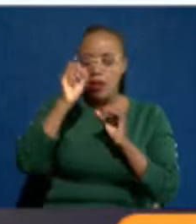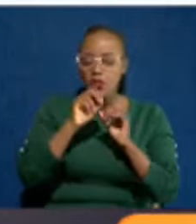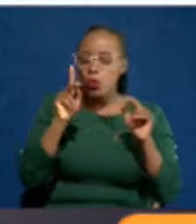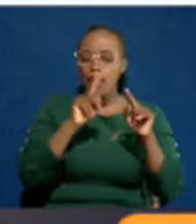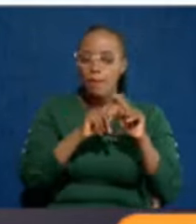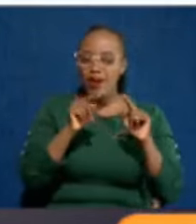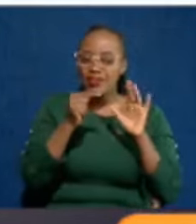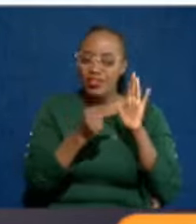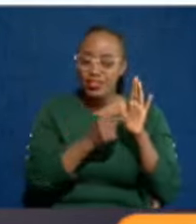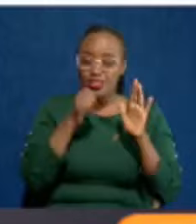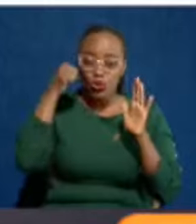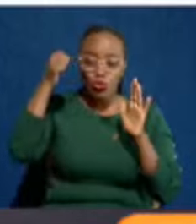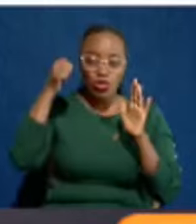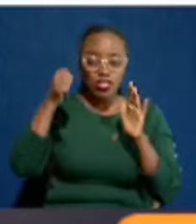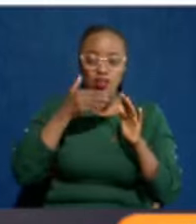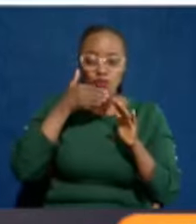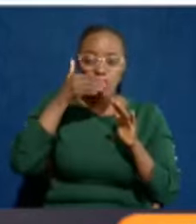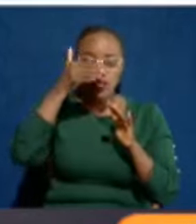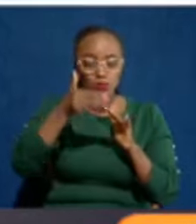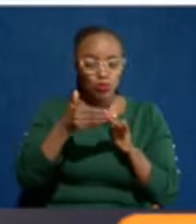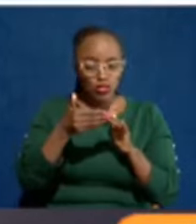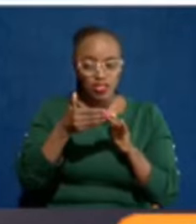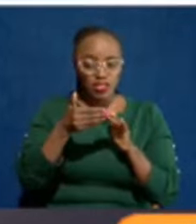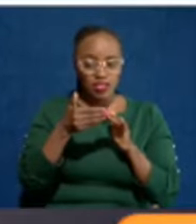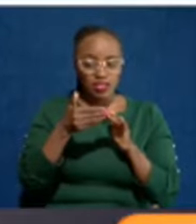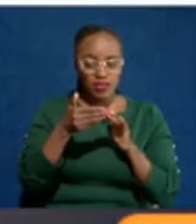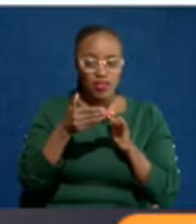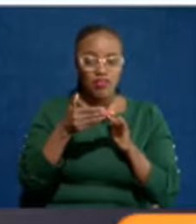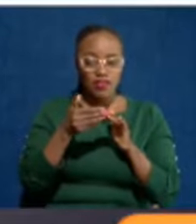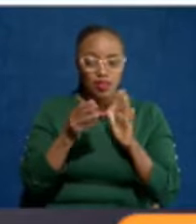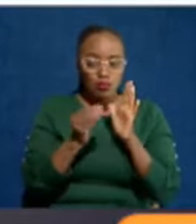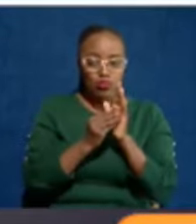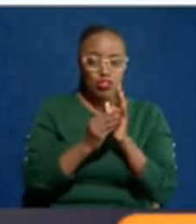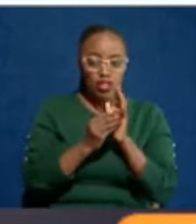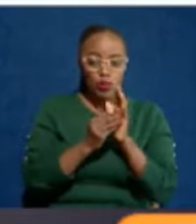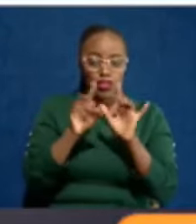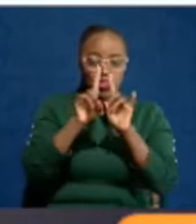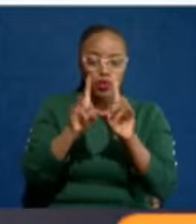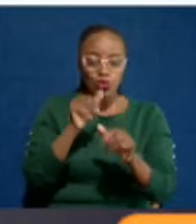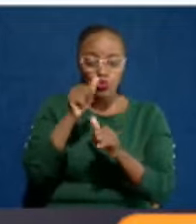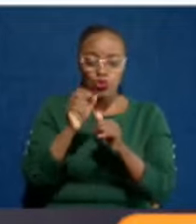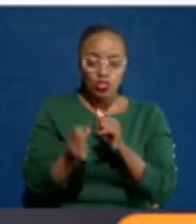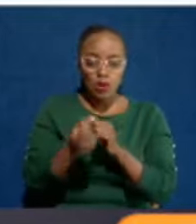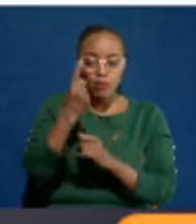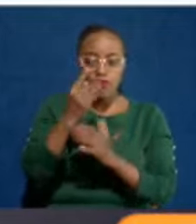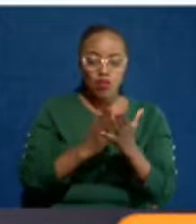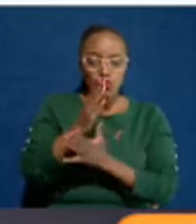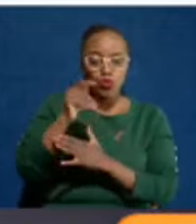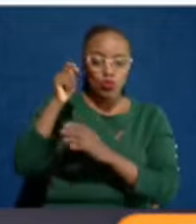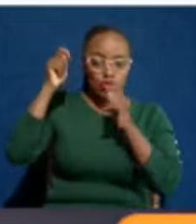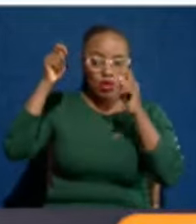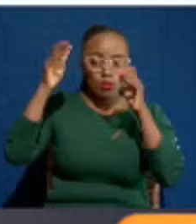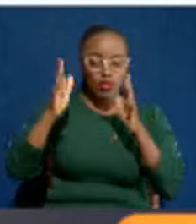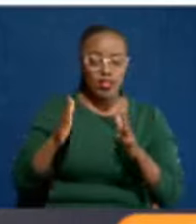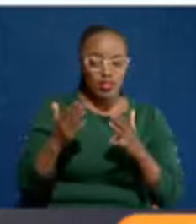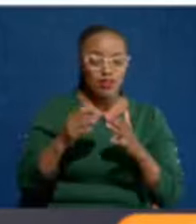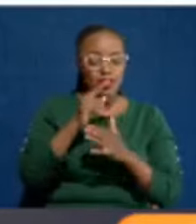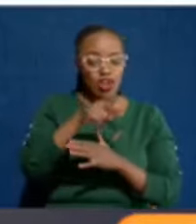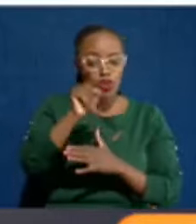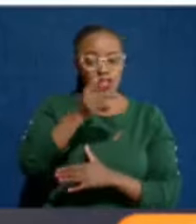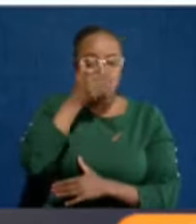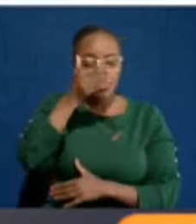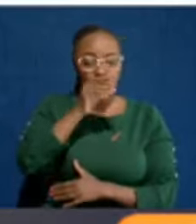is that political response commensurate to the questions that are being raised by the protesters? Like, is it the right